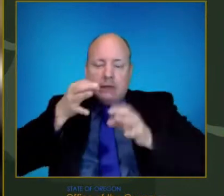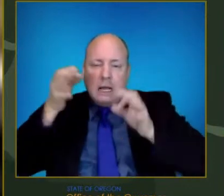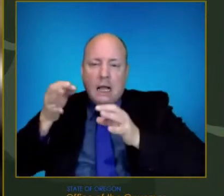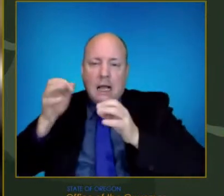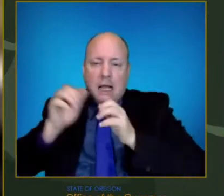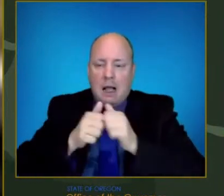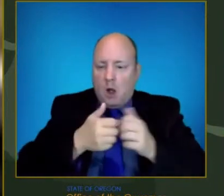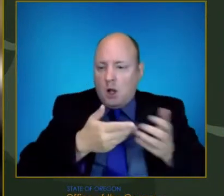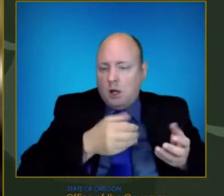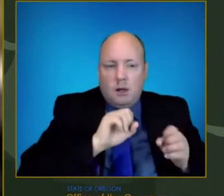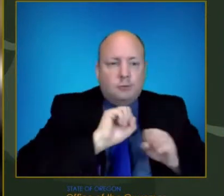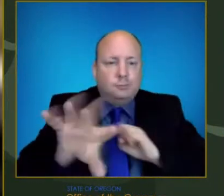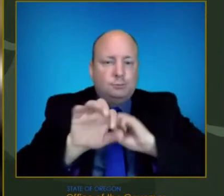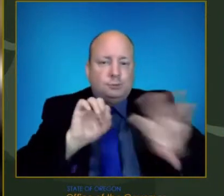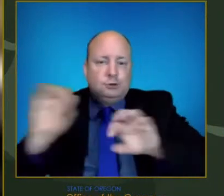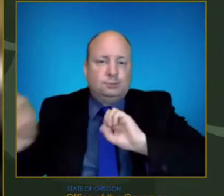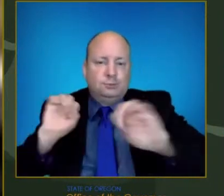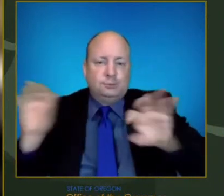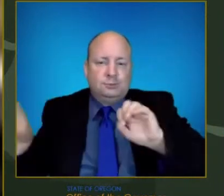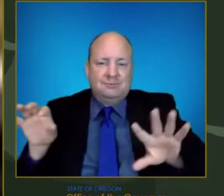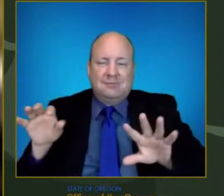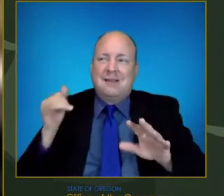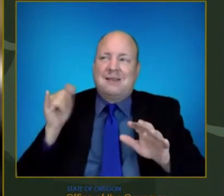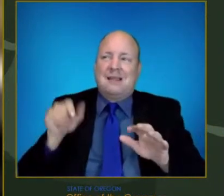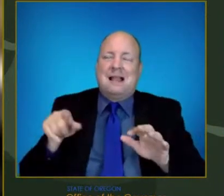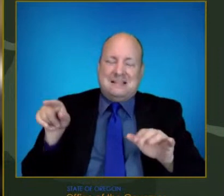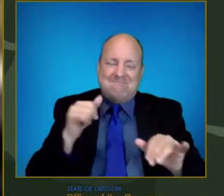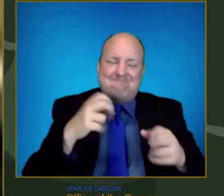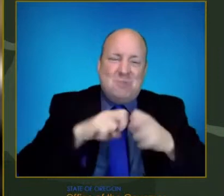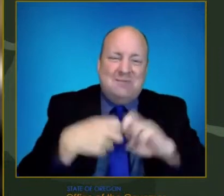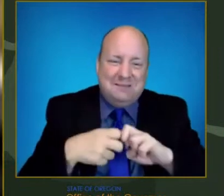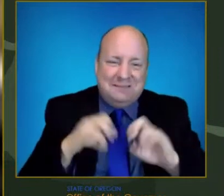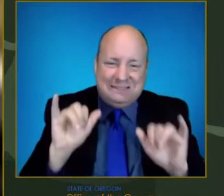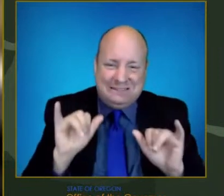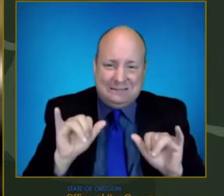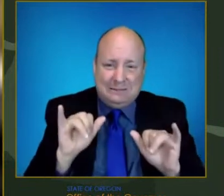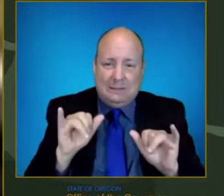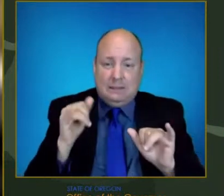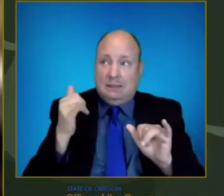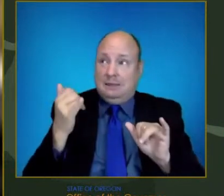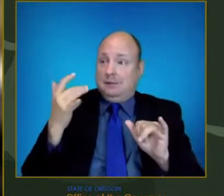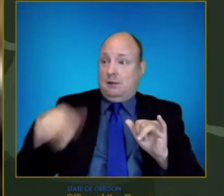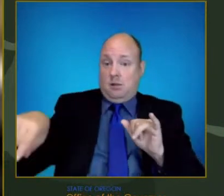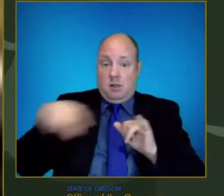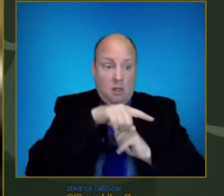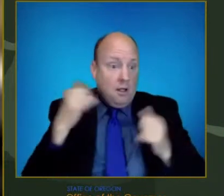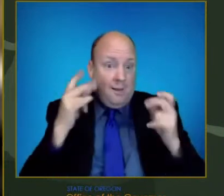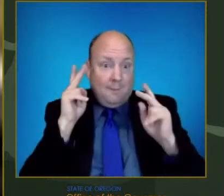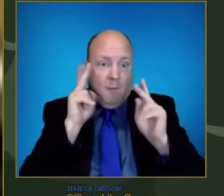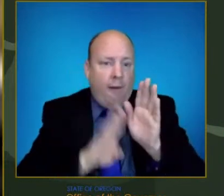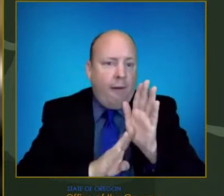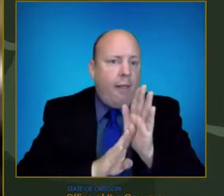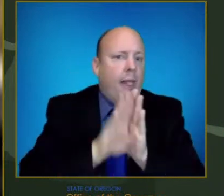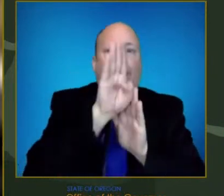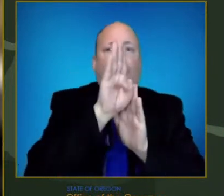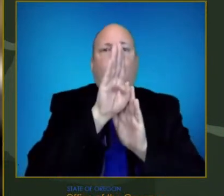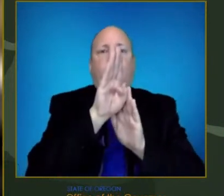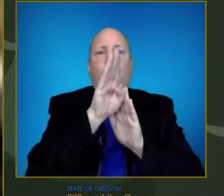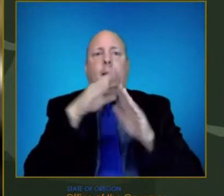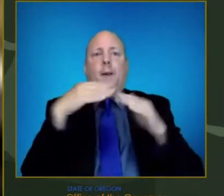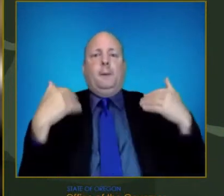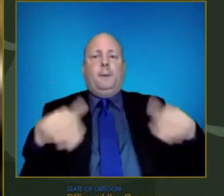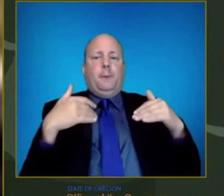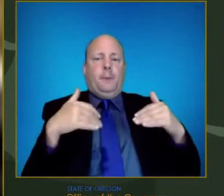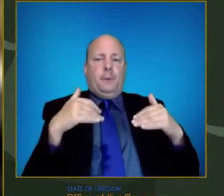shortage of some of the tests. And also we're in the midst of our largest surge ever in the pandemic. You know, we're almost 2 years in and this is the largest surge.